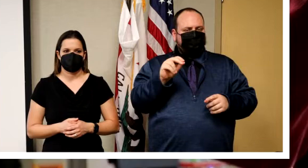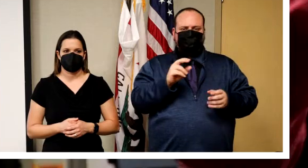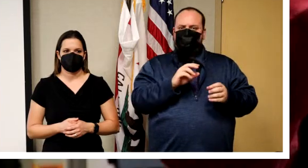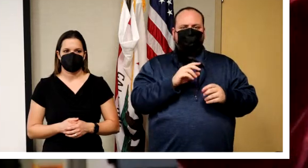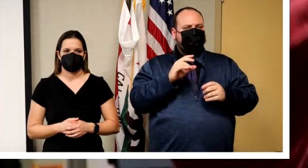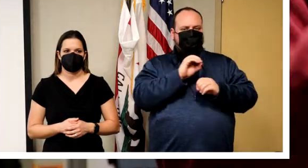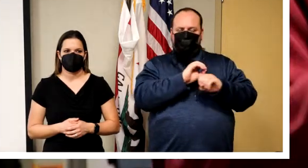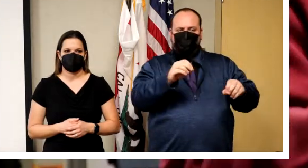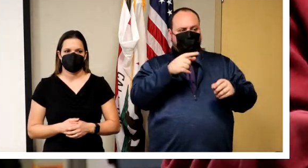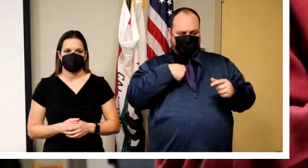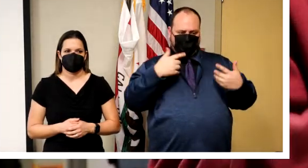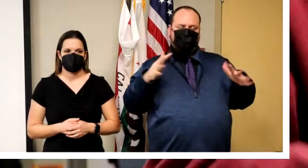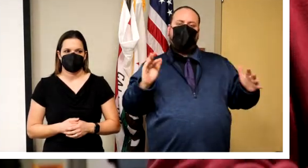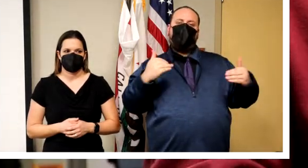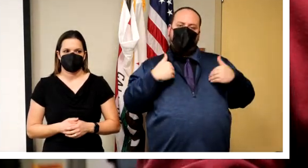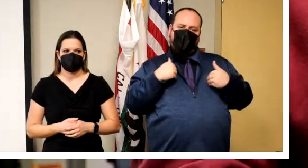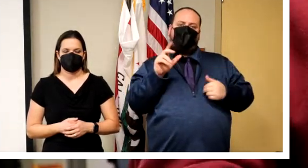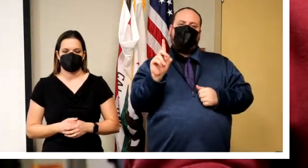advancement of data on that.